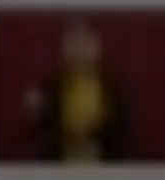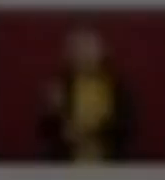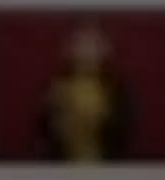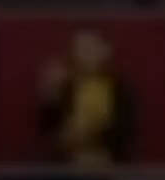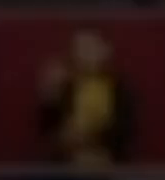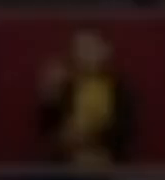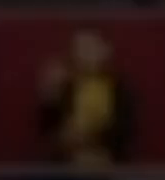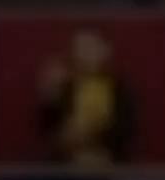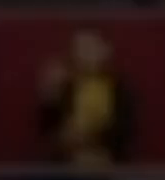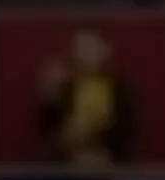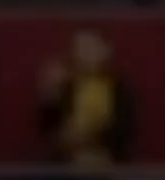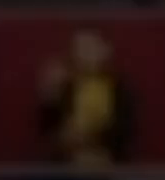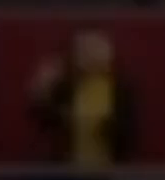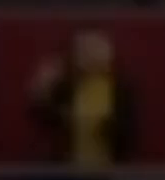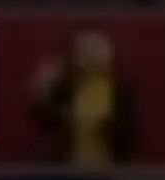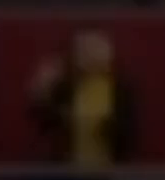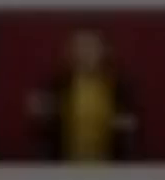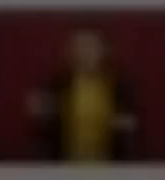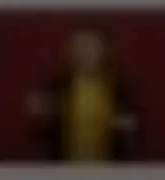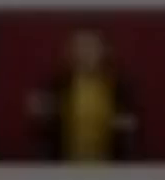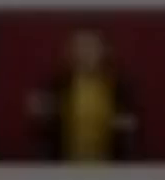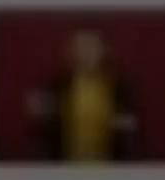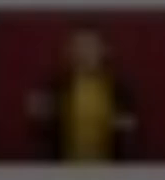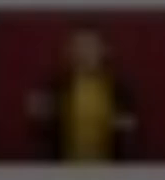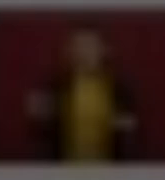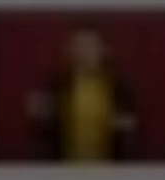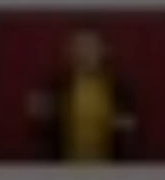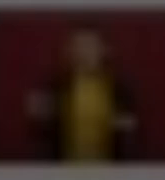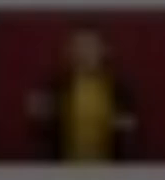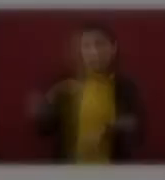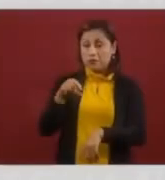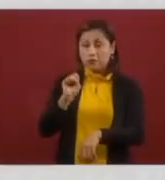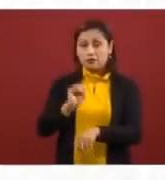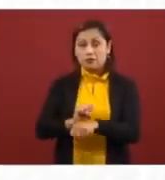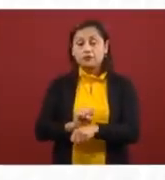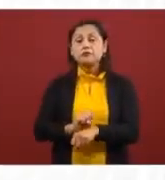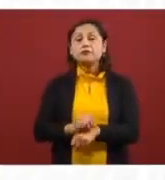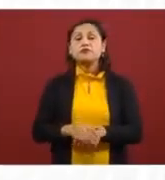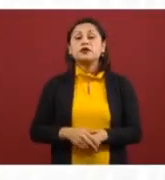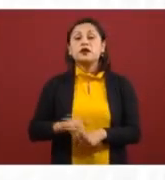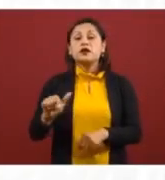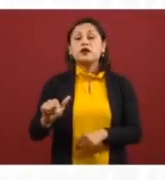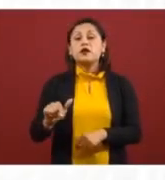at that, and you can see the graphs. So I just wanted to,